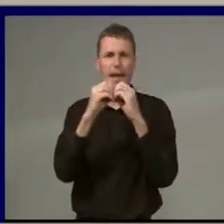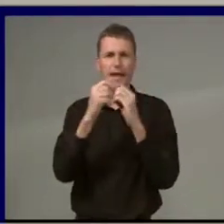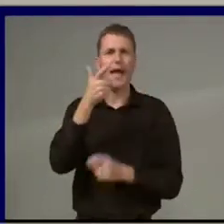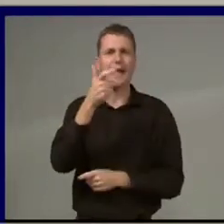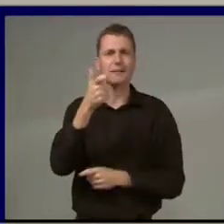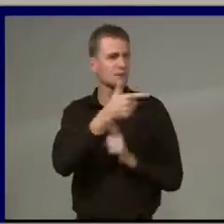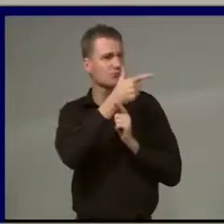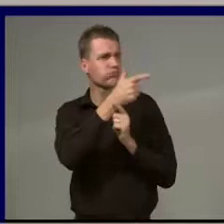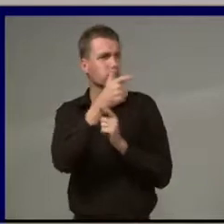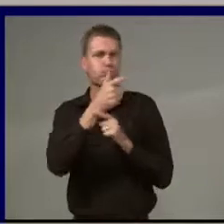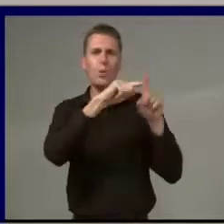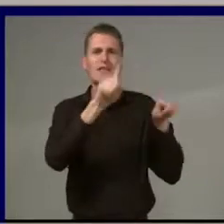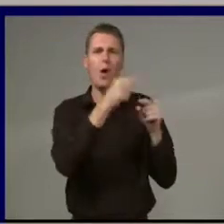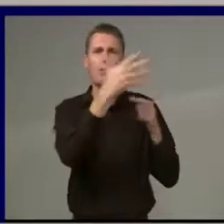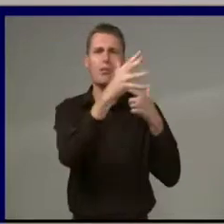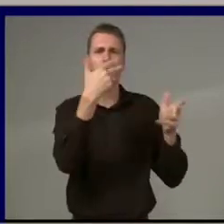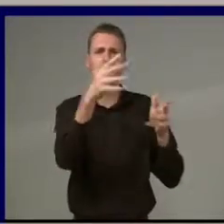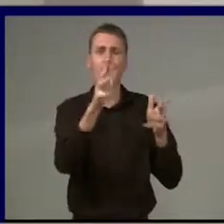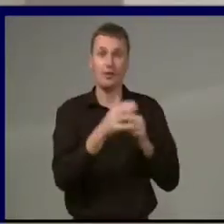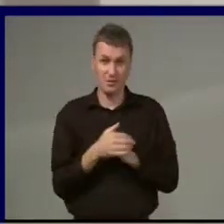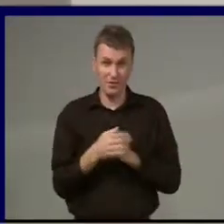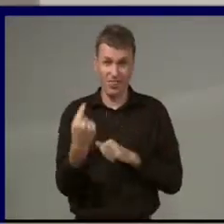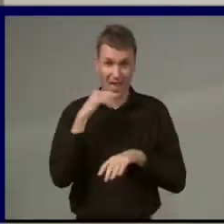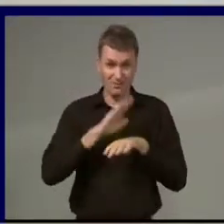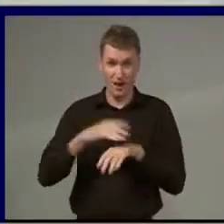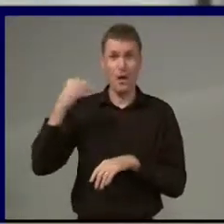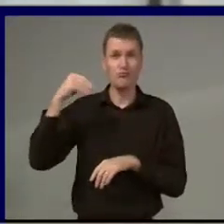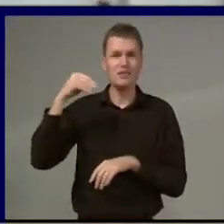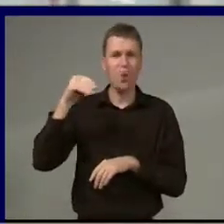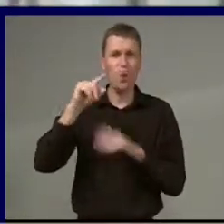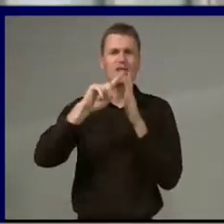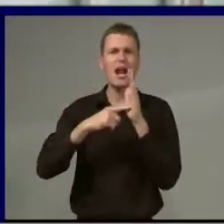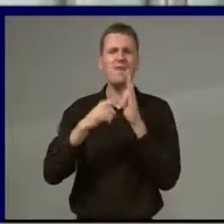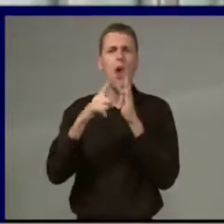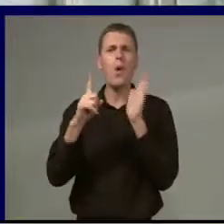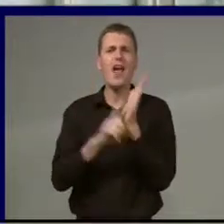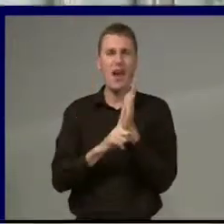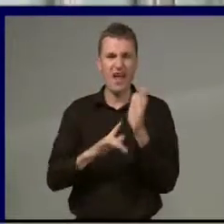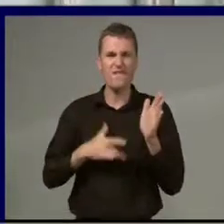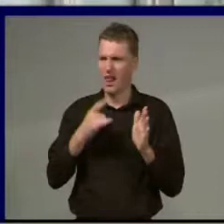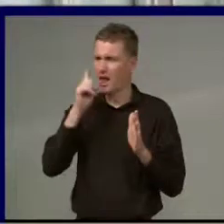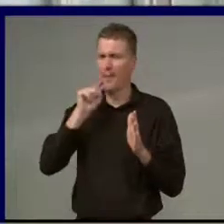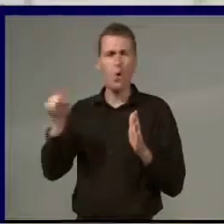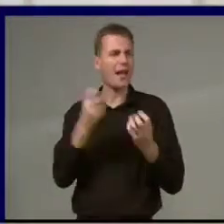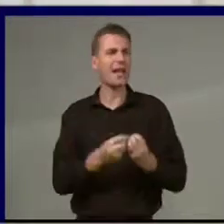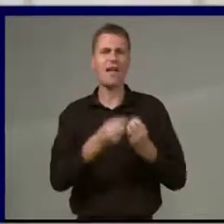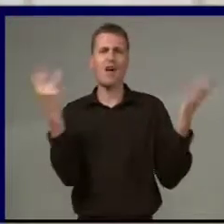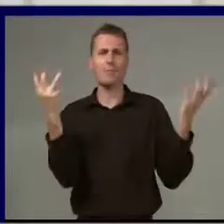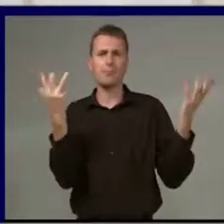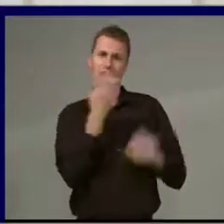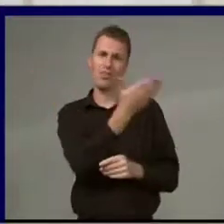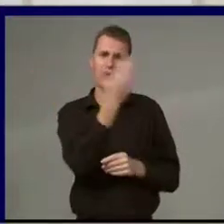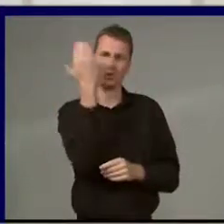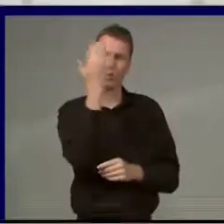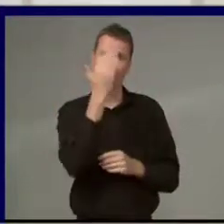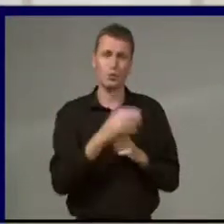of the attacks, then Principal Jennifer O'Leary felt as though people had given up on the school. The community respect